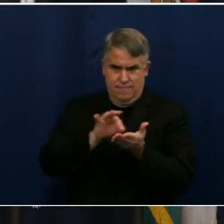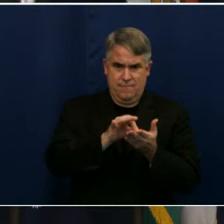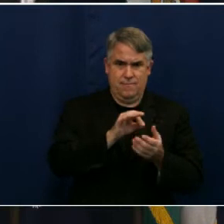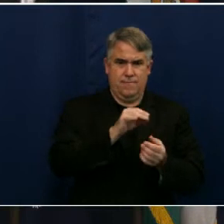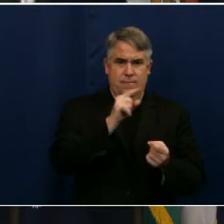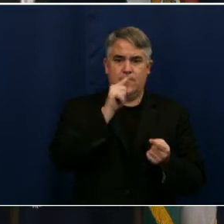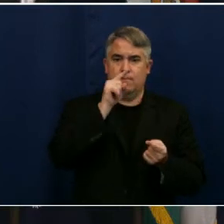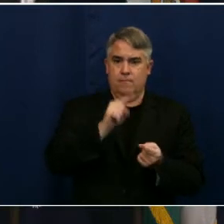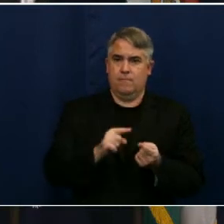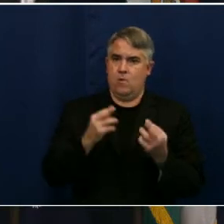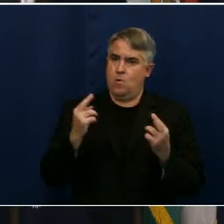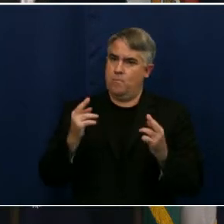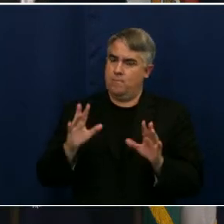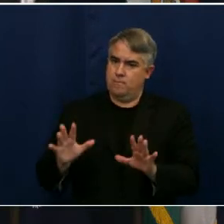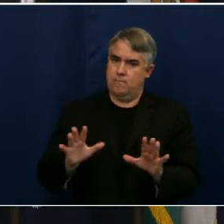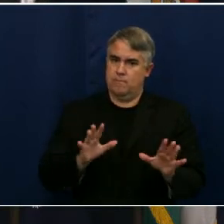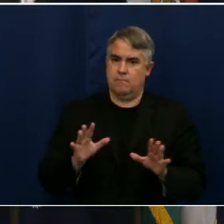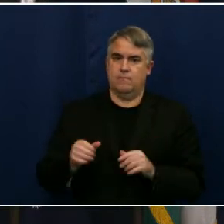even though